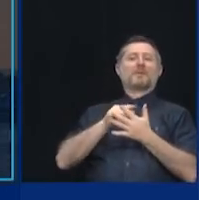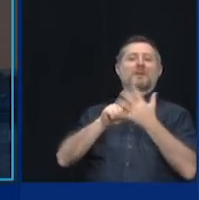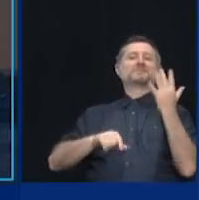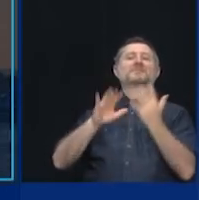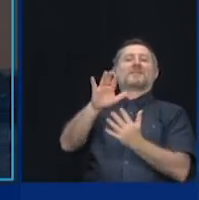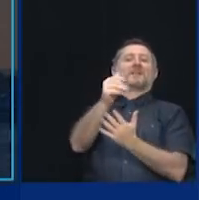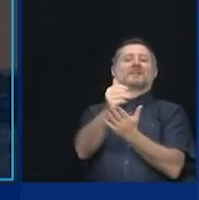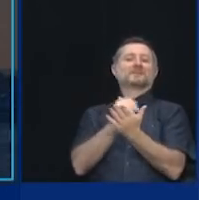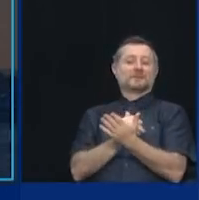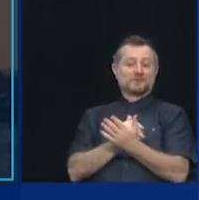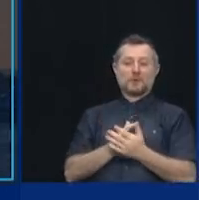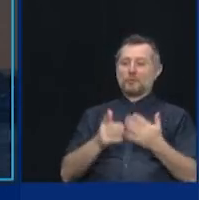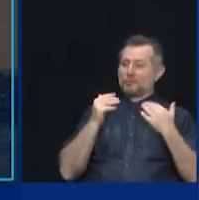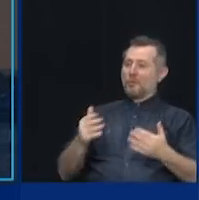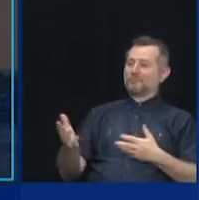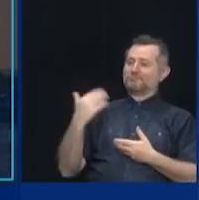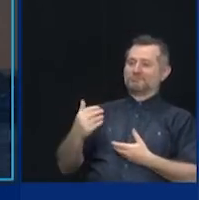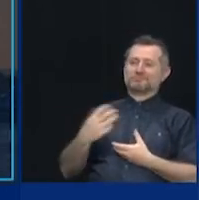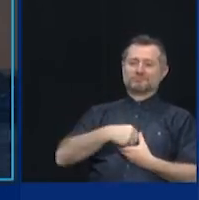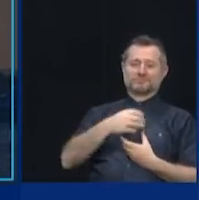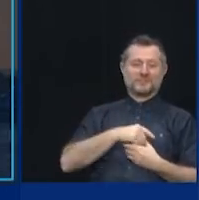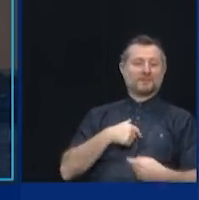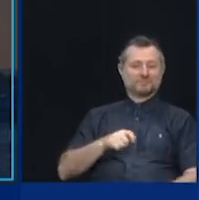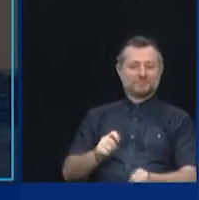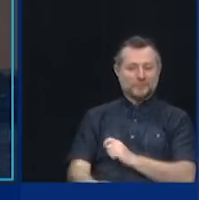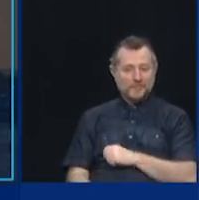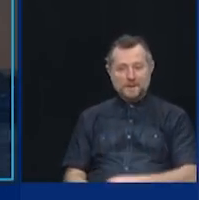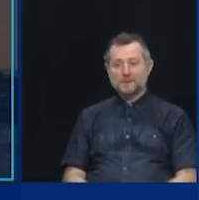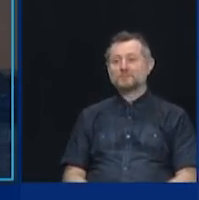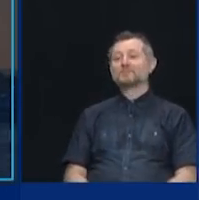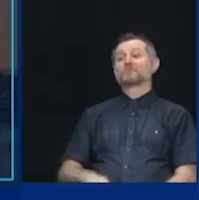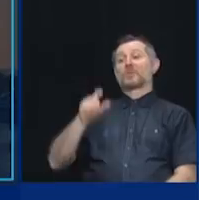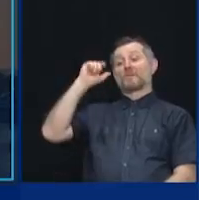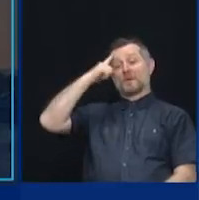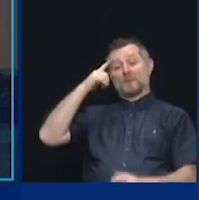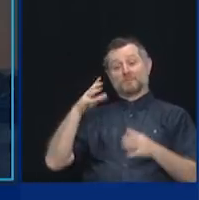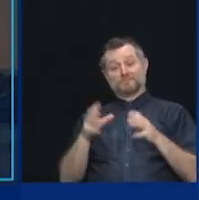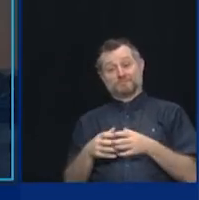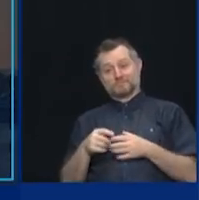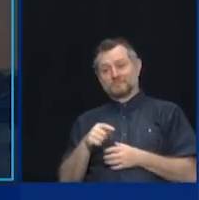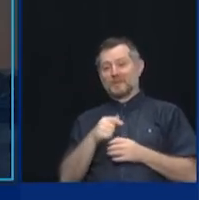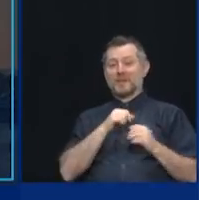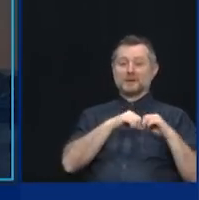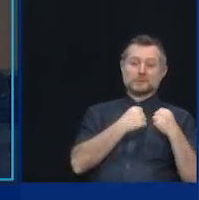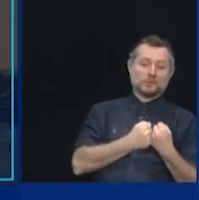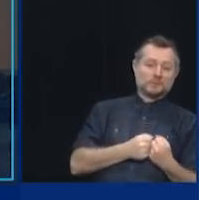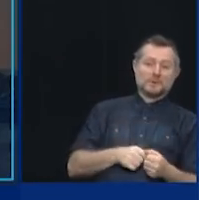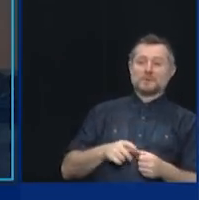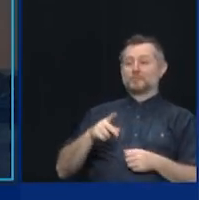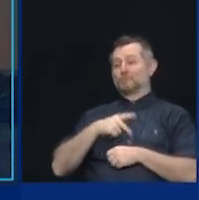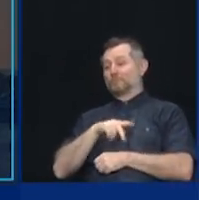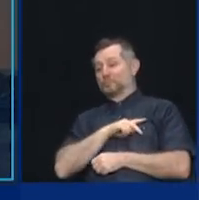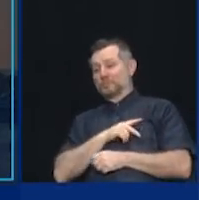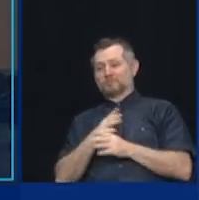them. Governmental, societally, also personally. New